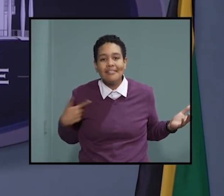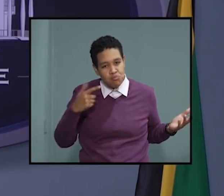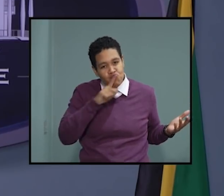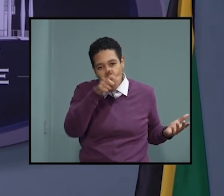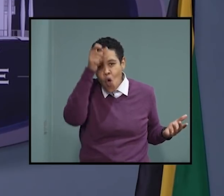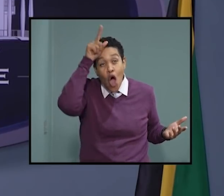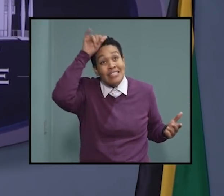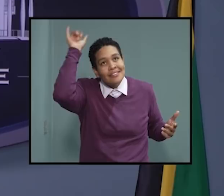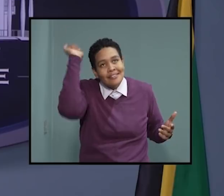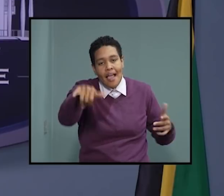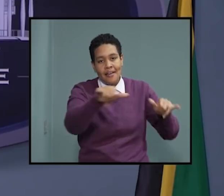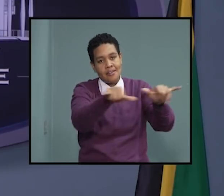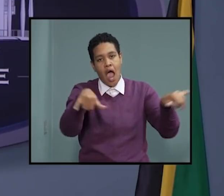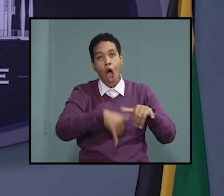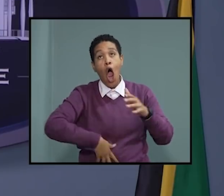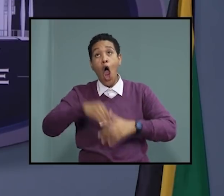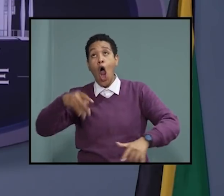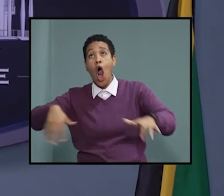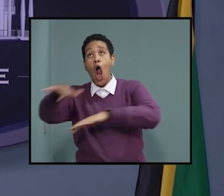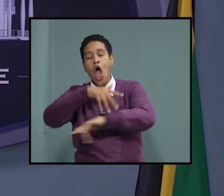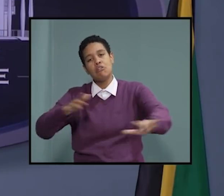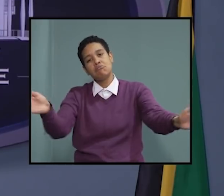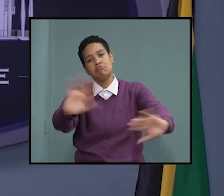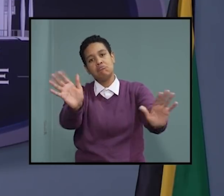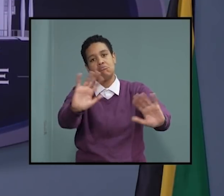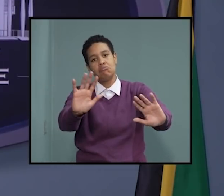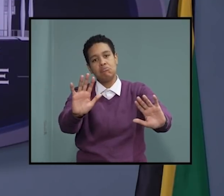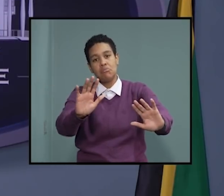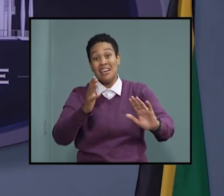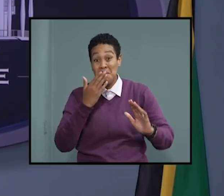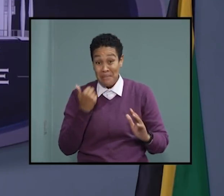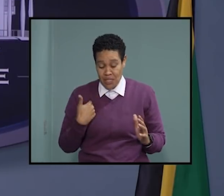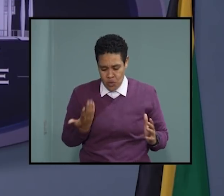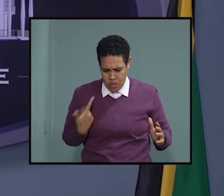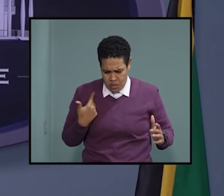understands that. More than that, isolate yourself.